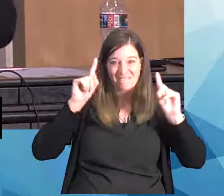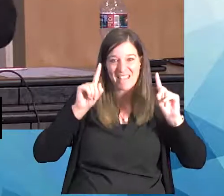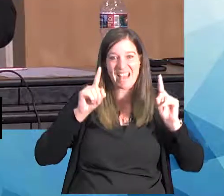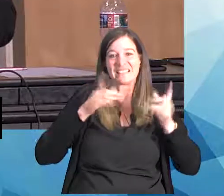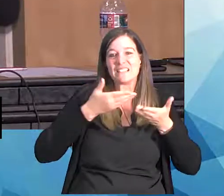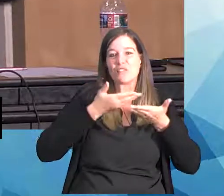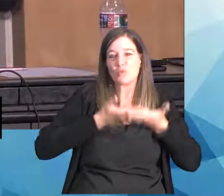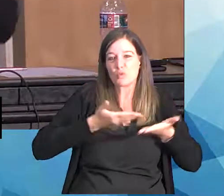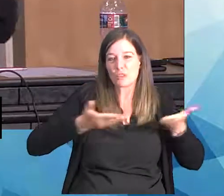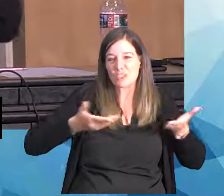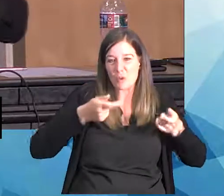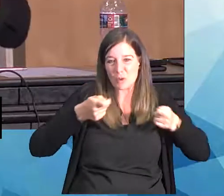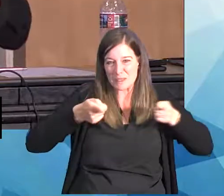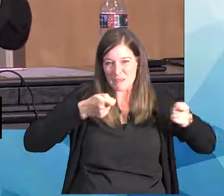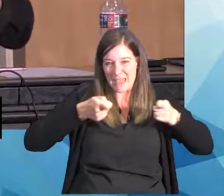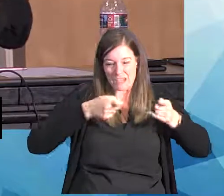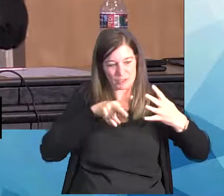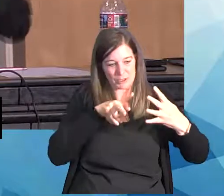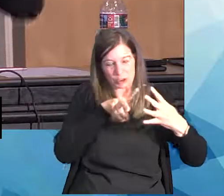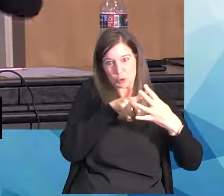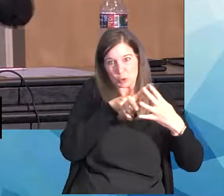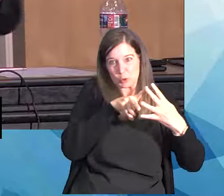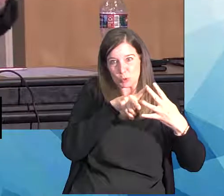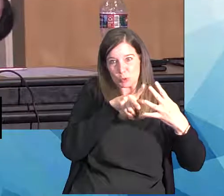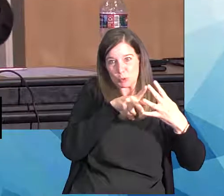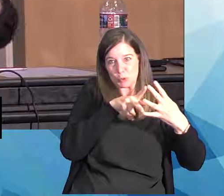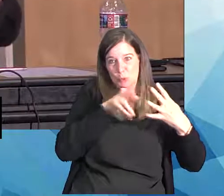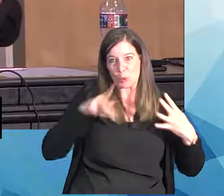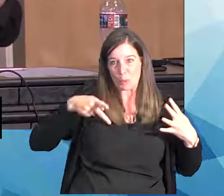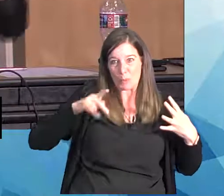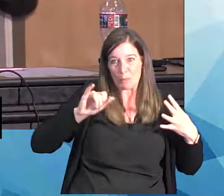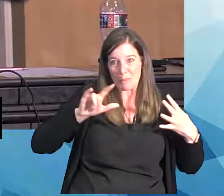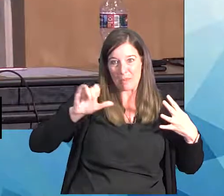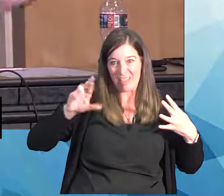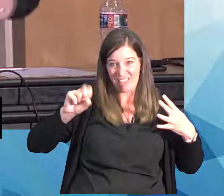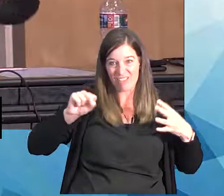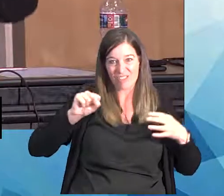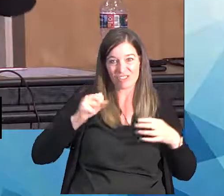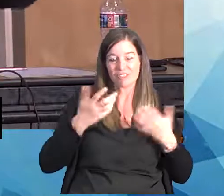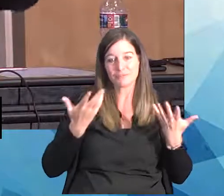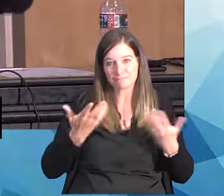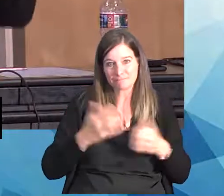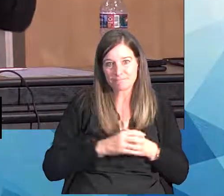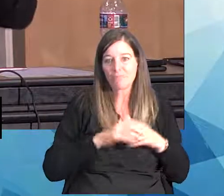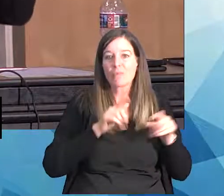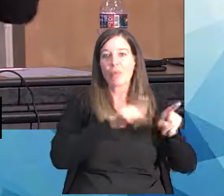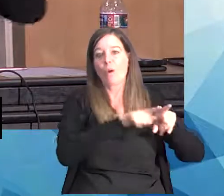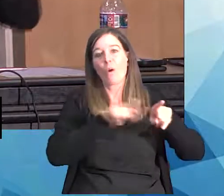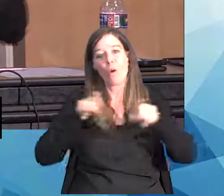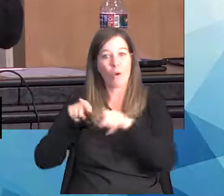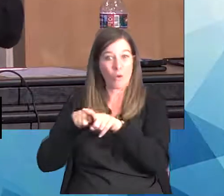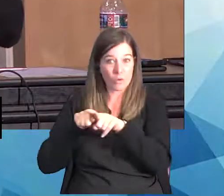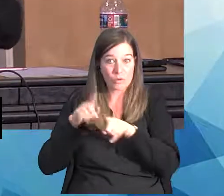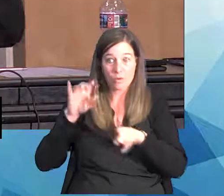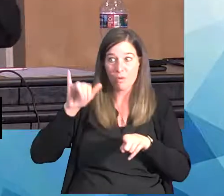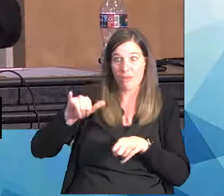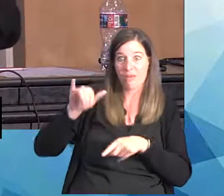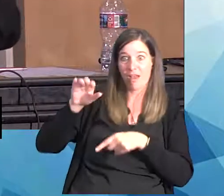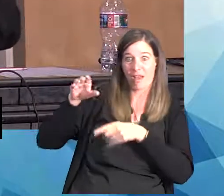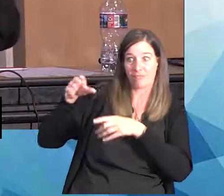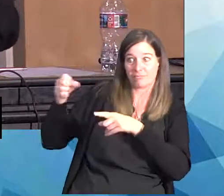As complaints arise, an ombudsperson being involved could have a long-term